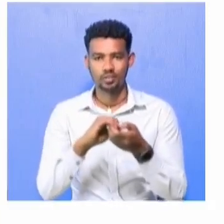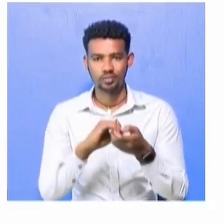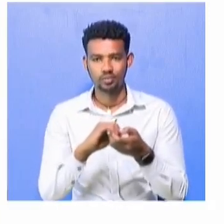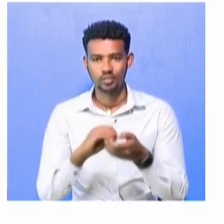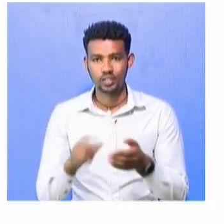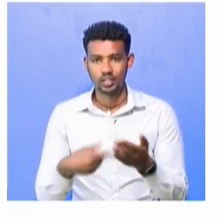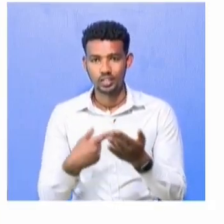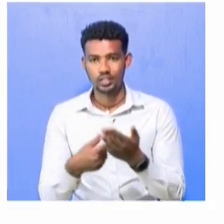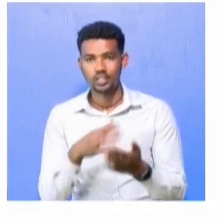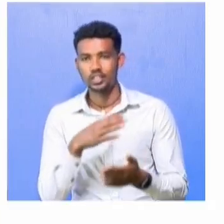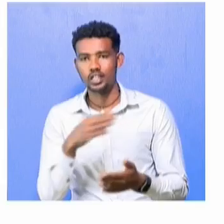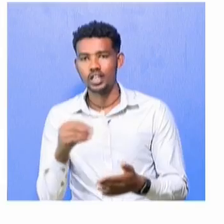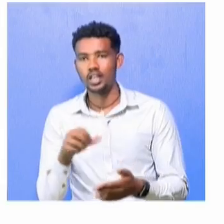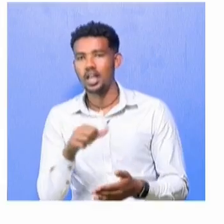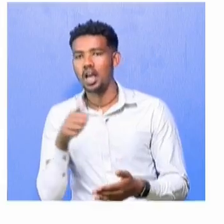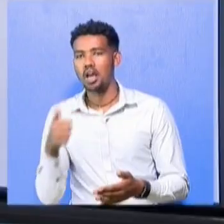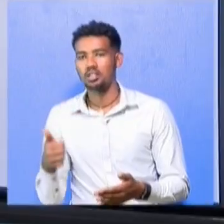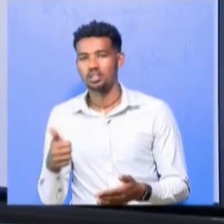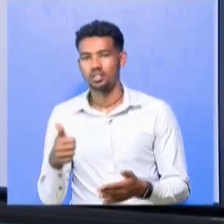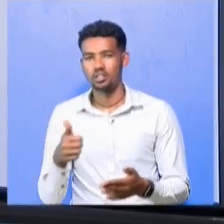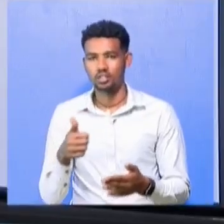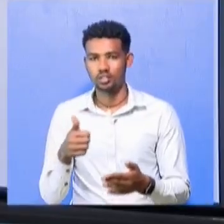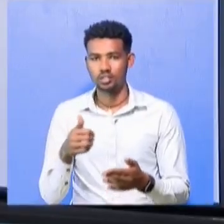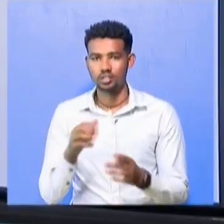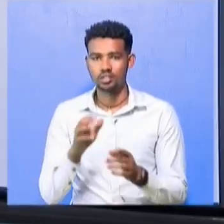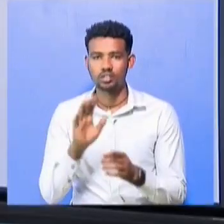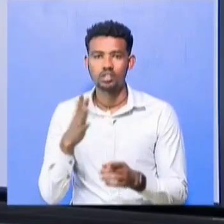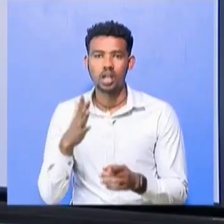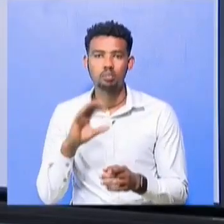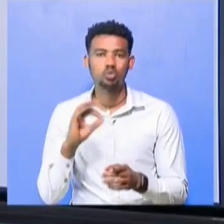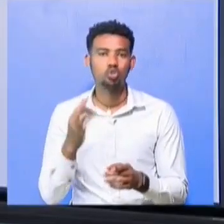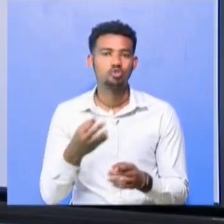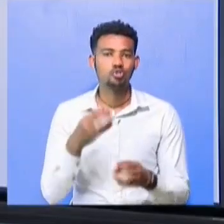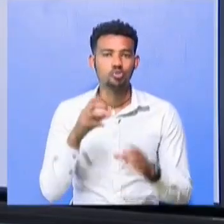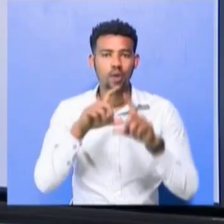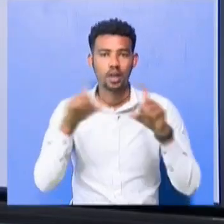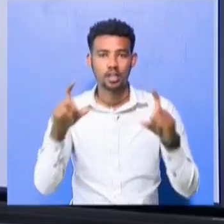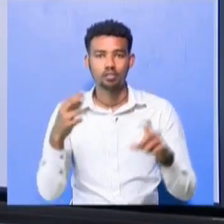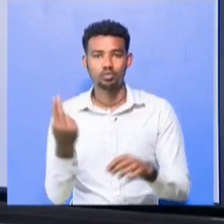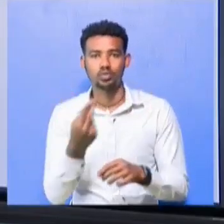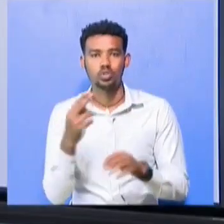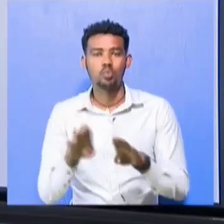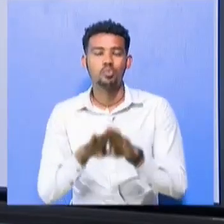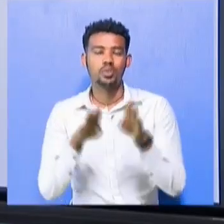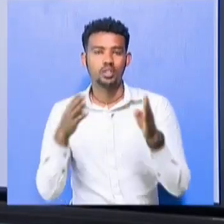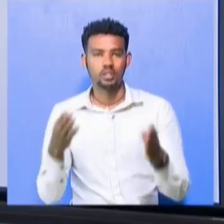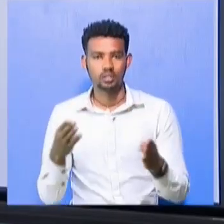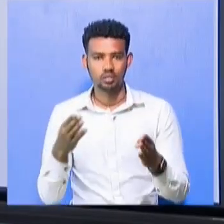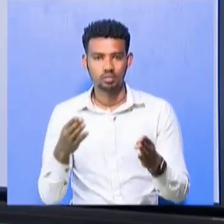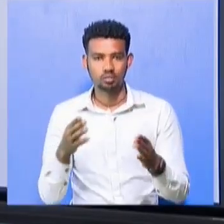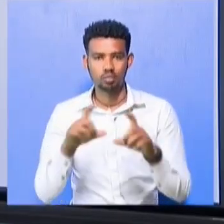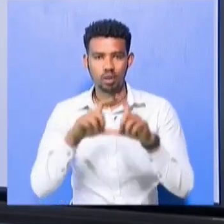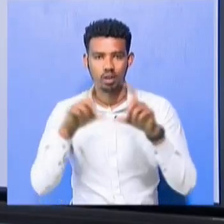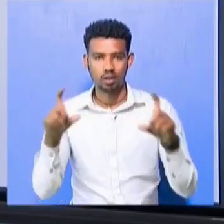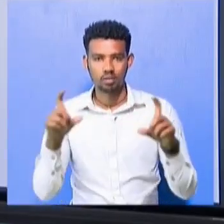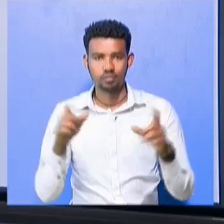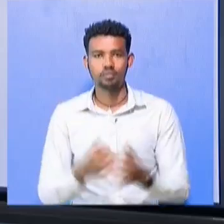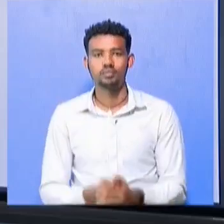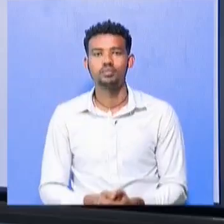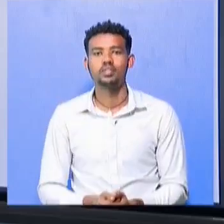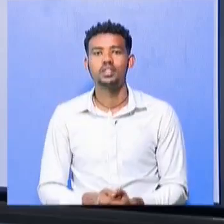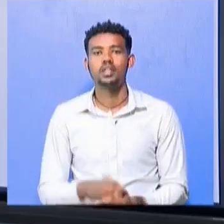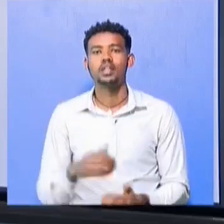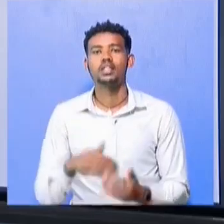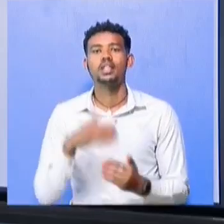These and such other types of paragraphs are possible used as opening paragraph. And